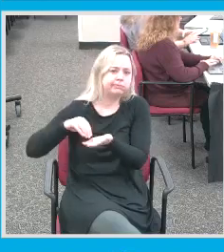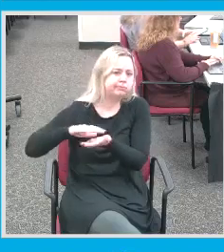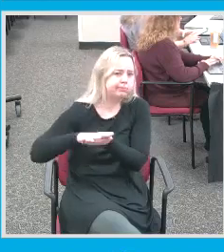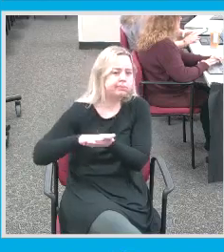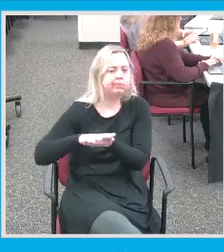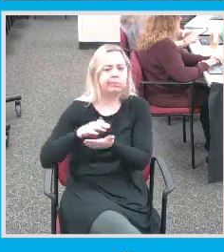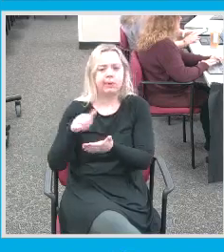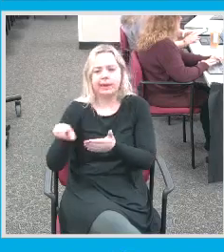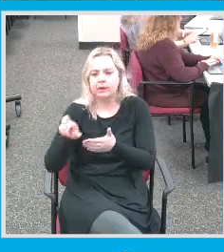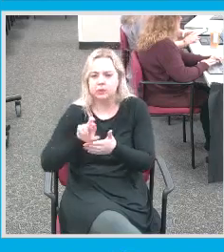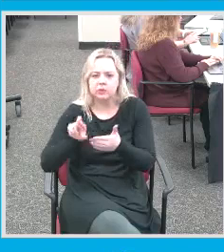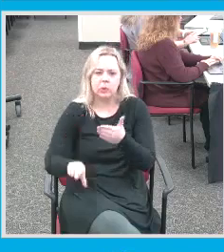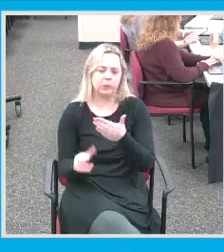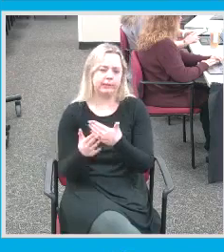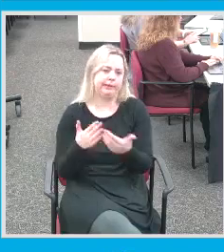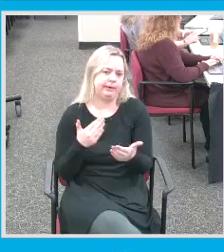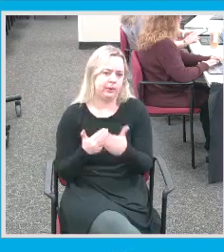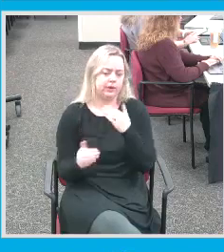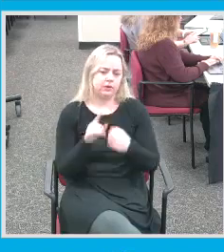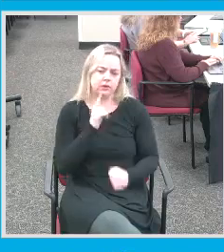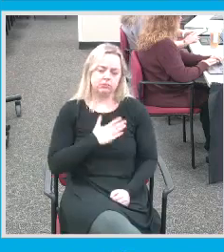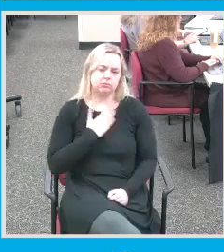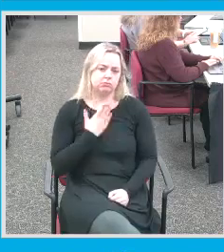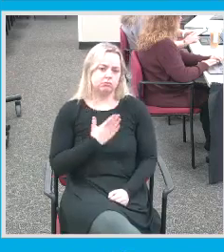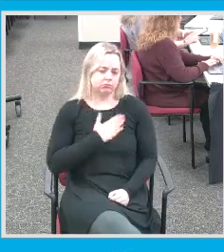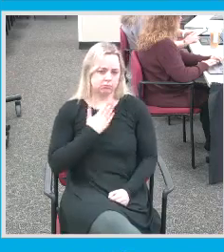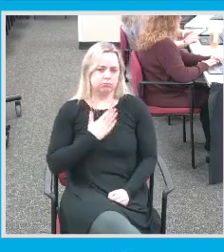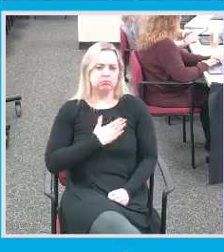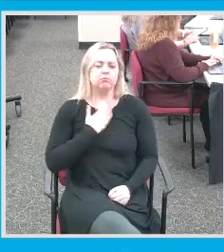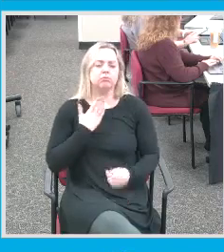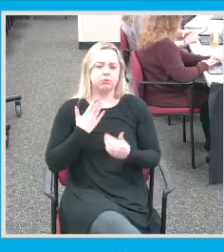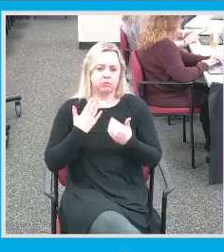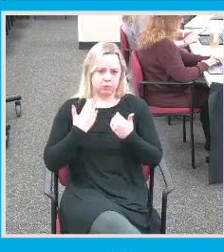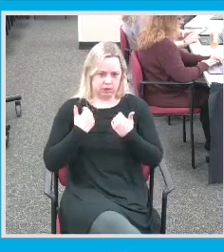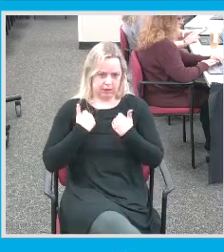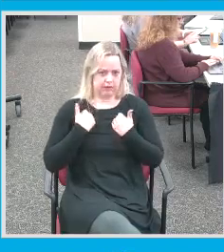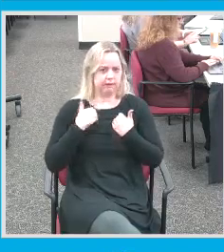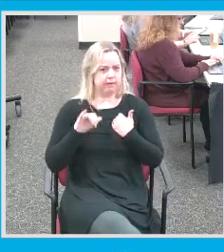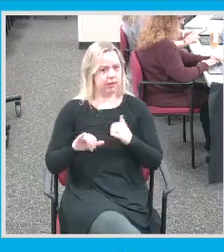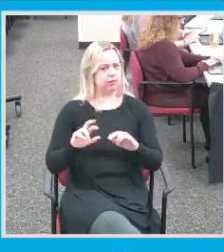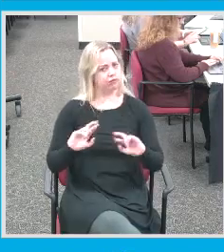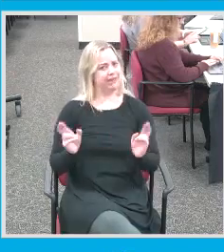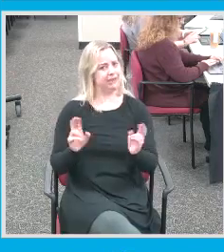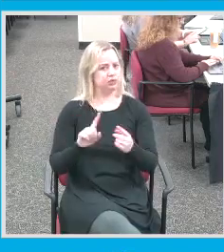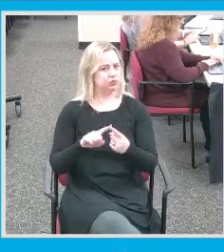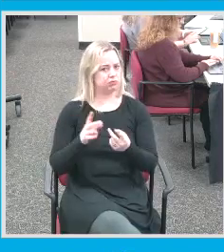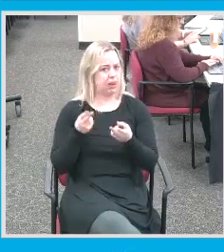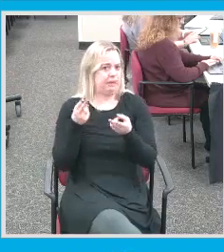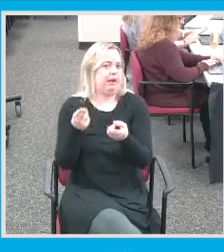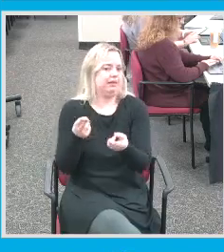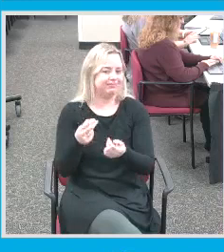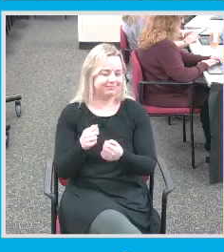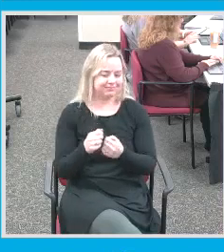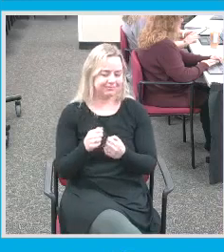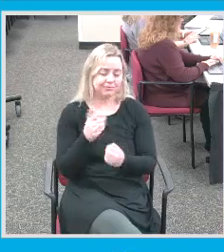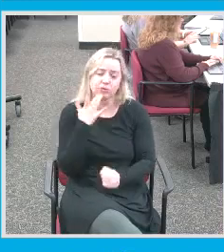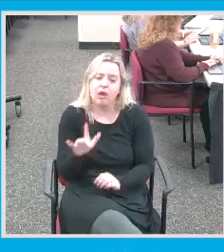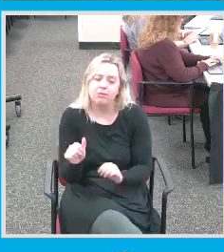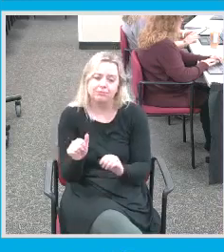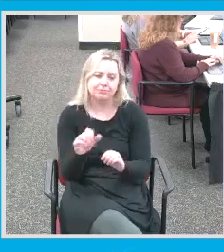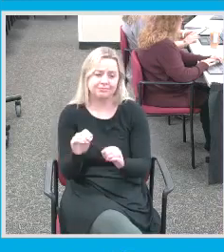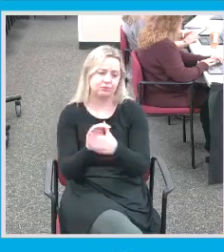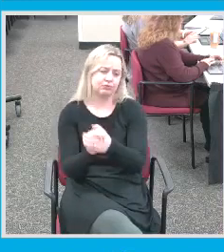so glad that we had those ready to nominate, and good luck. Congratulations.